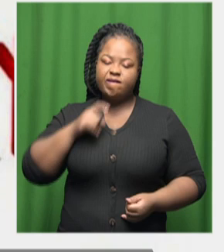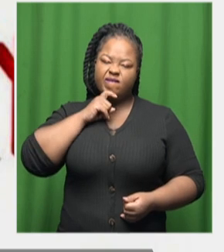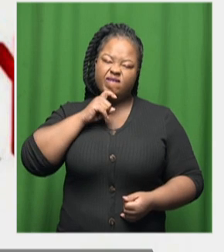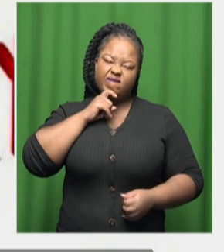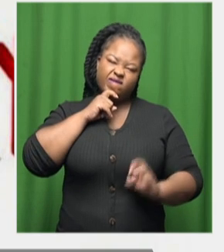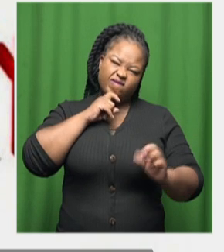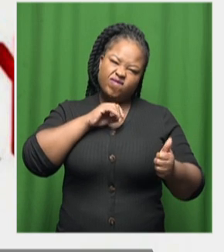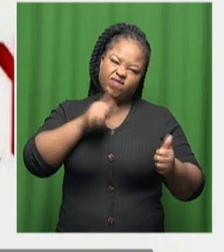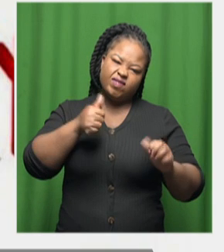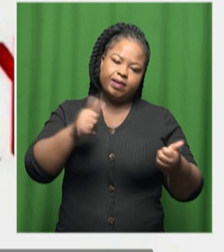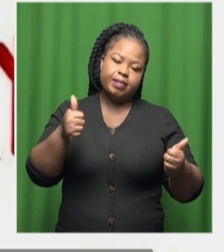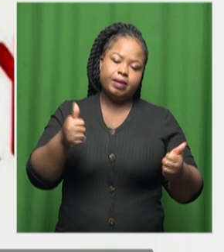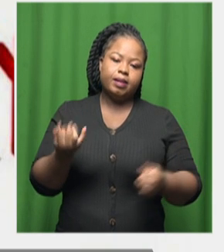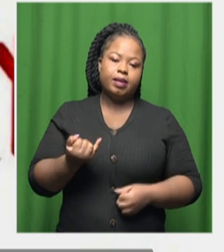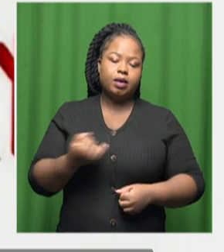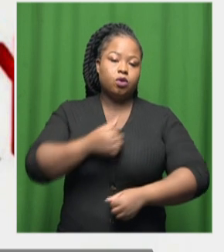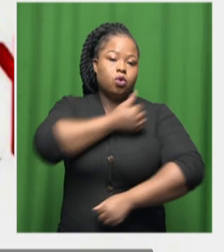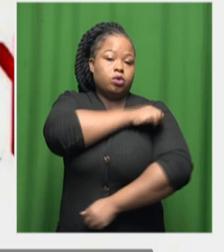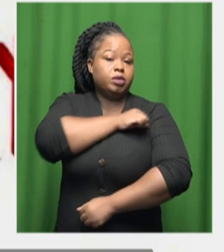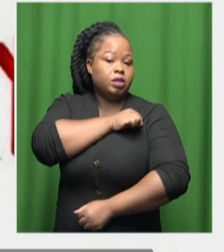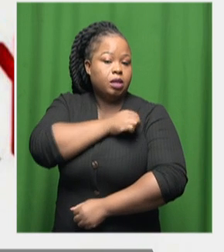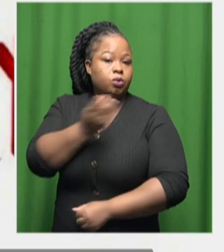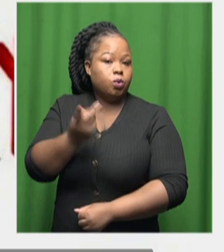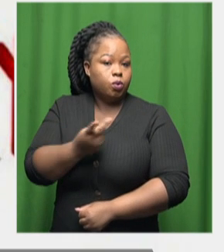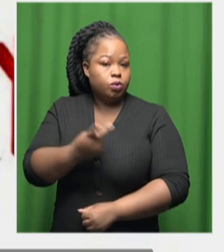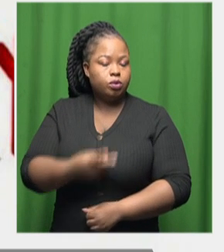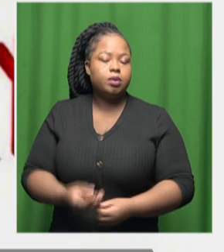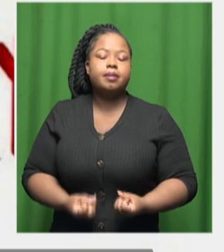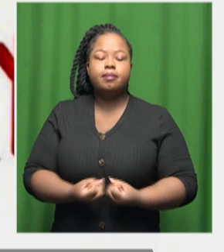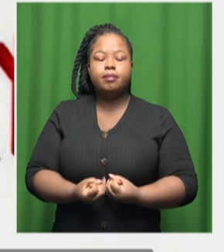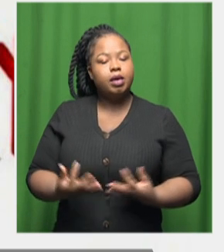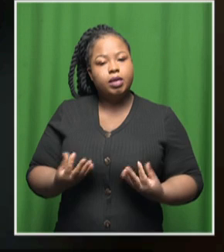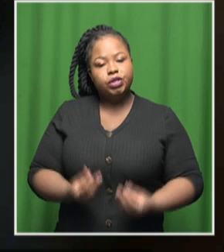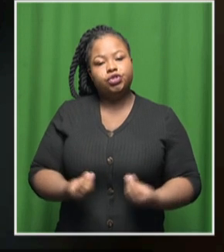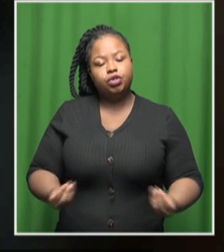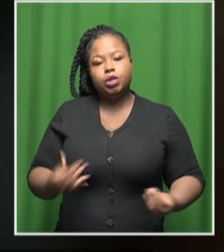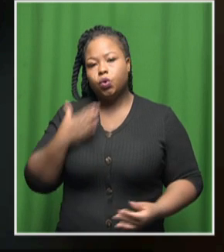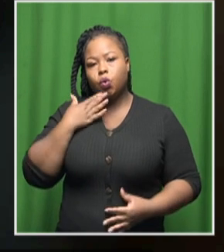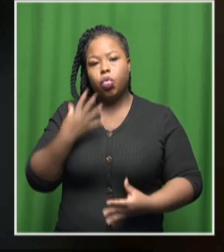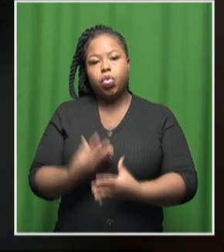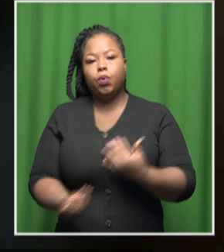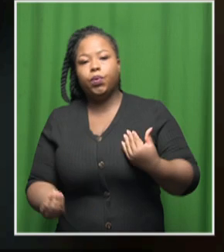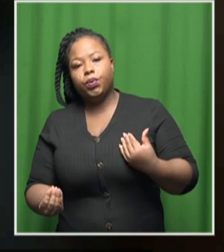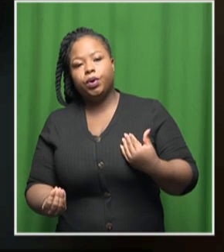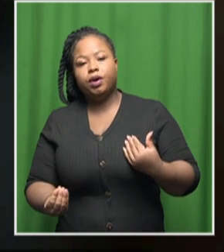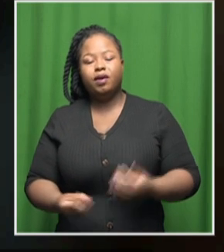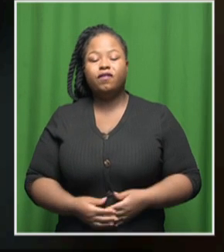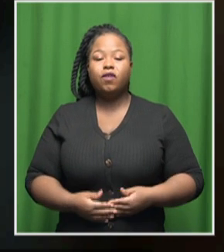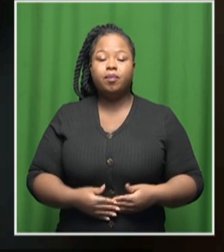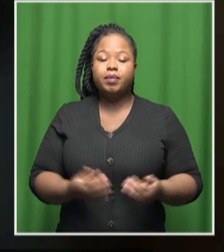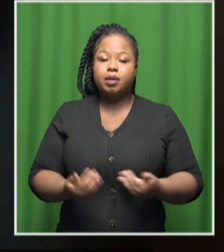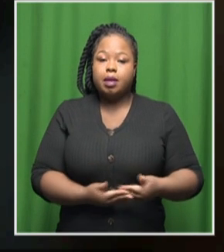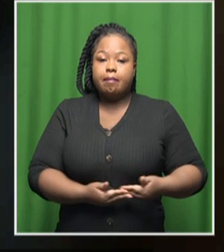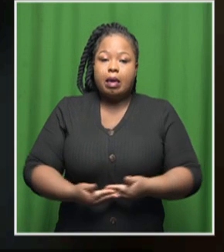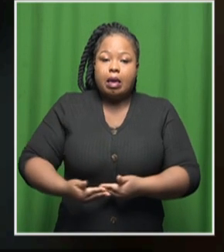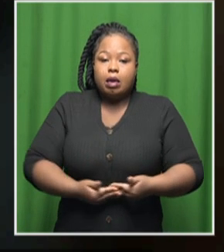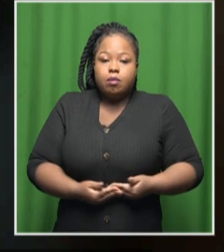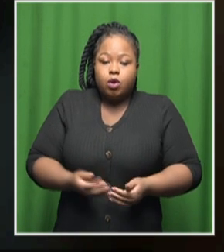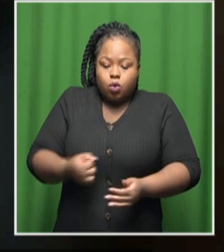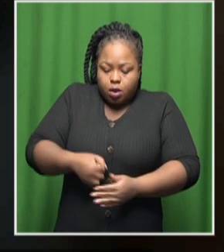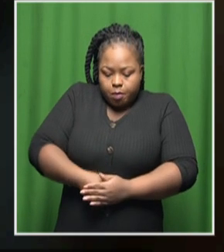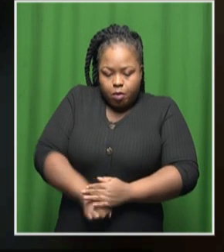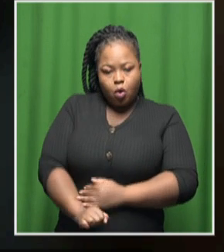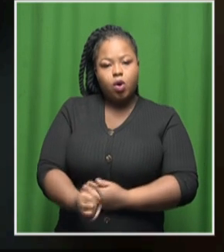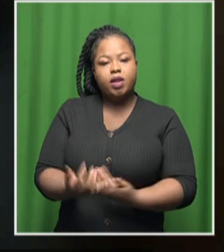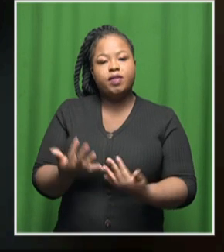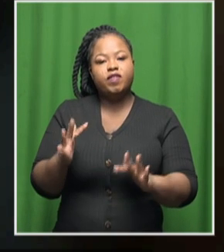other things, like in hospitals, right? There are a lot of kids that are being missing from a young age or immediately after birth from hospitals.